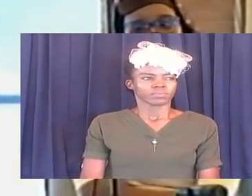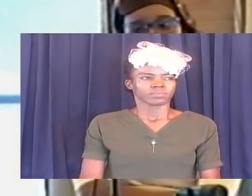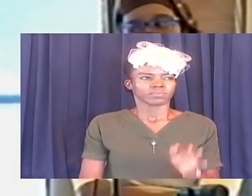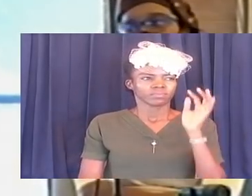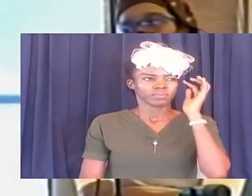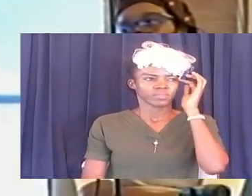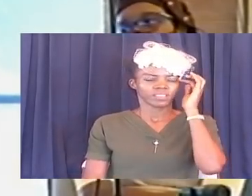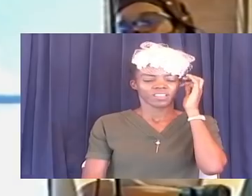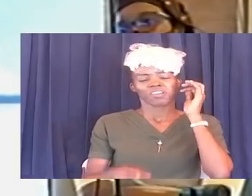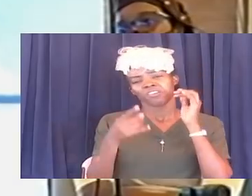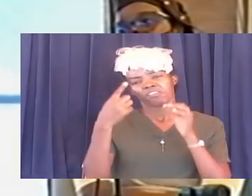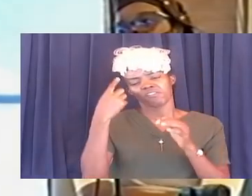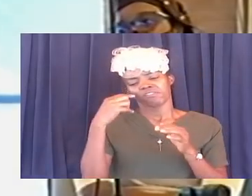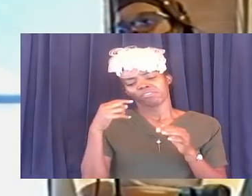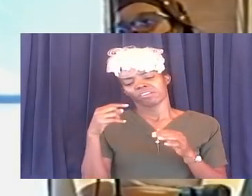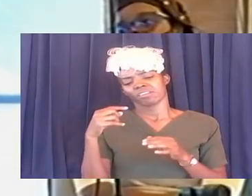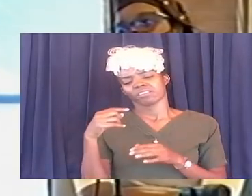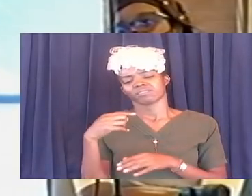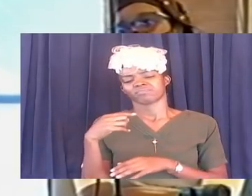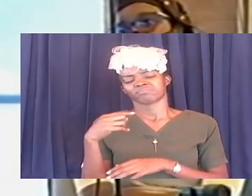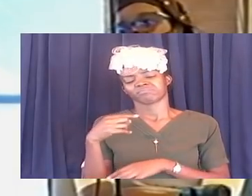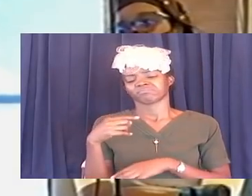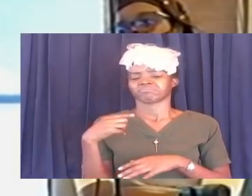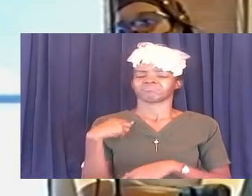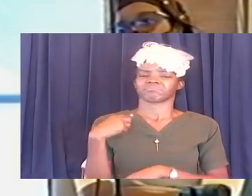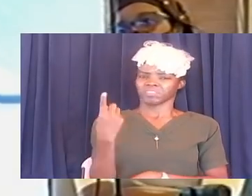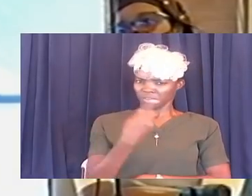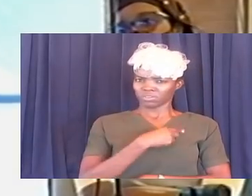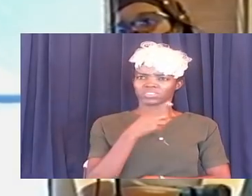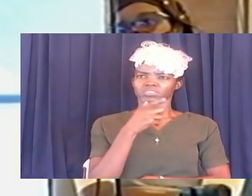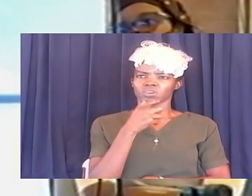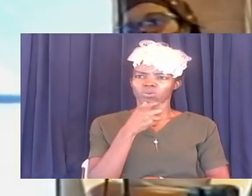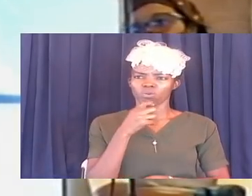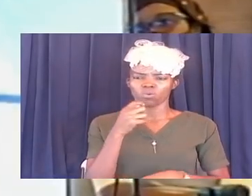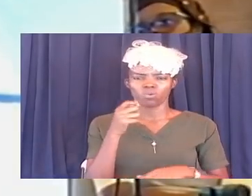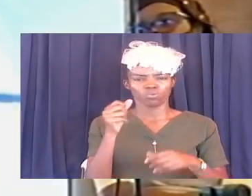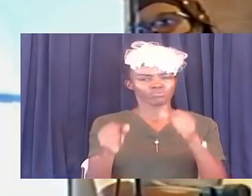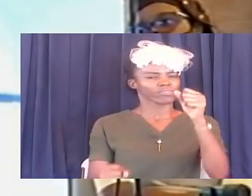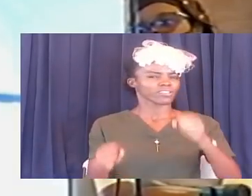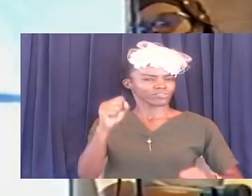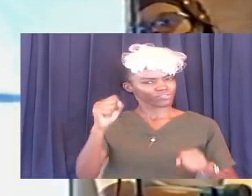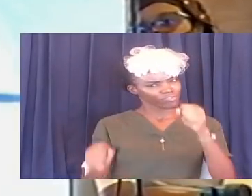For those of us who drive, we all know what a car is.